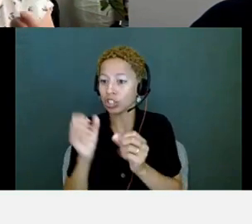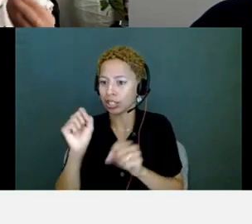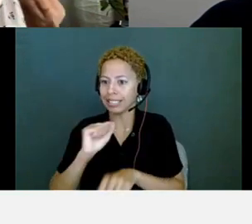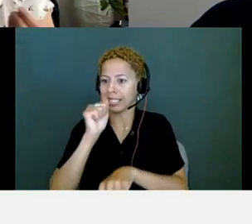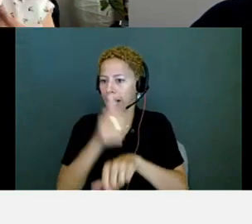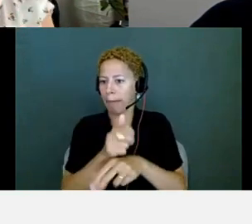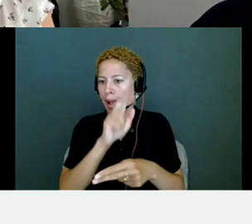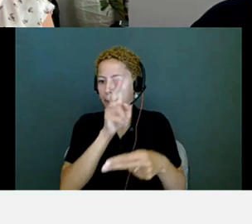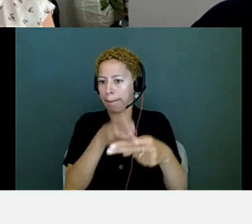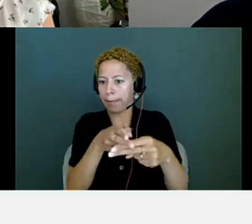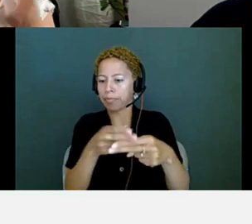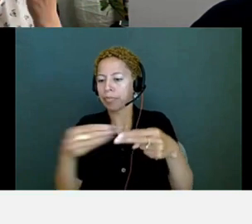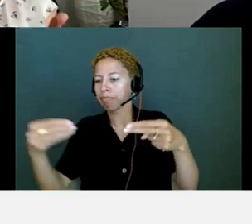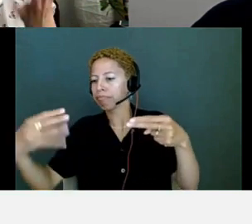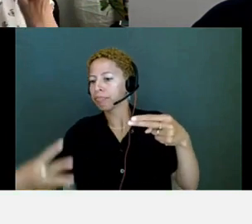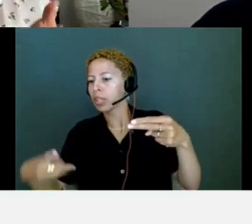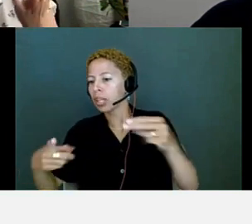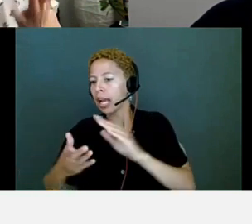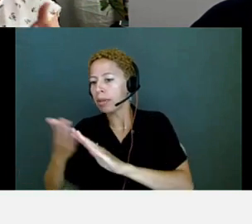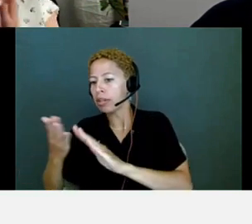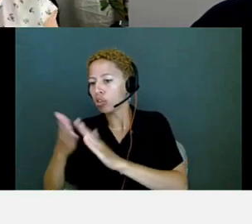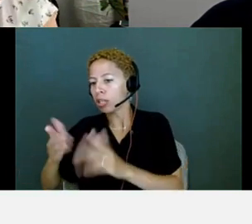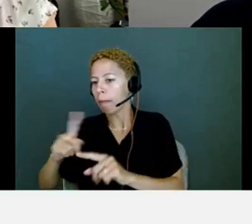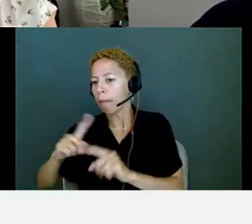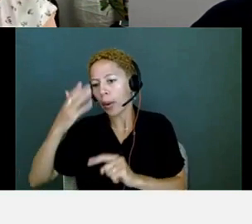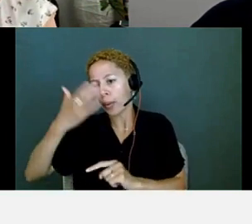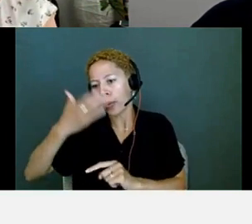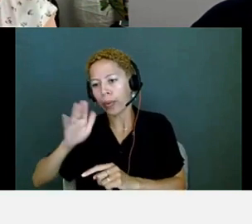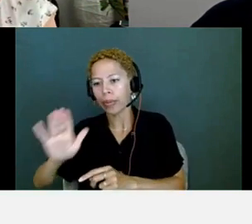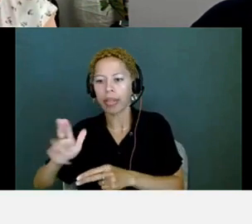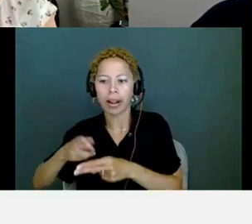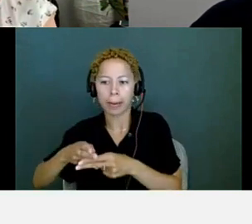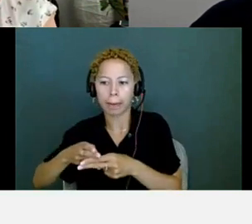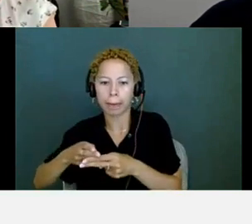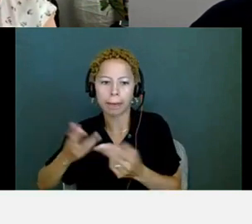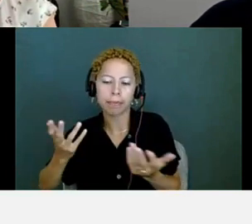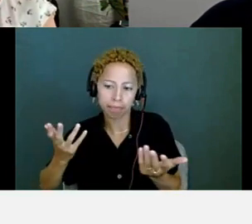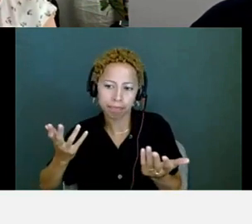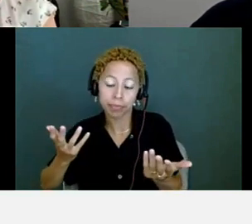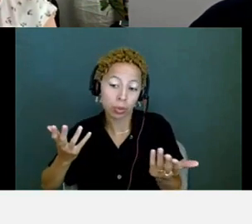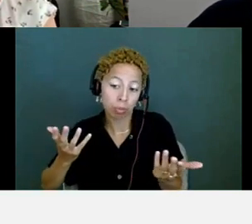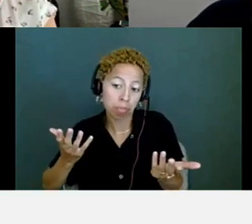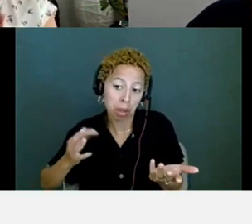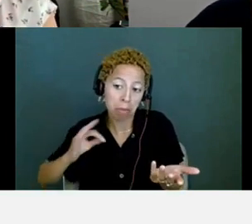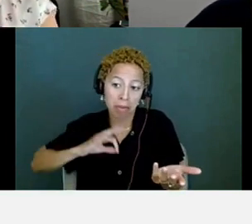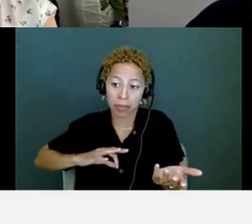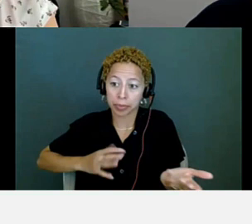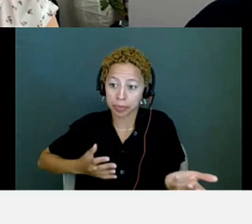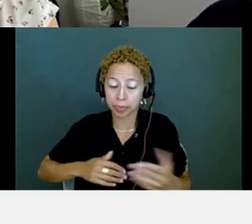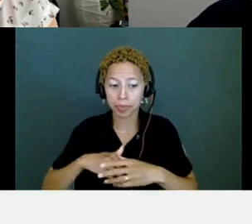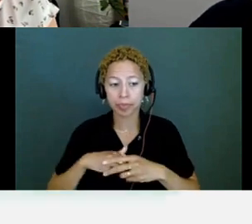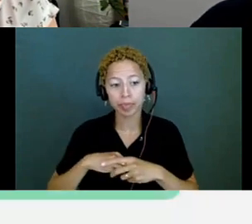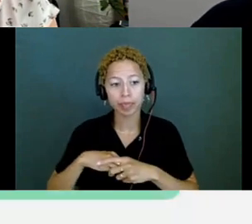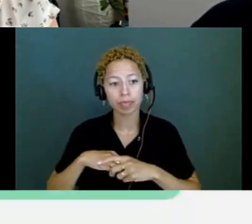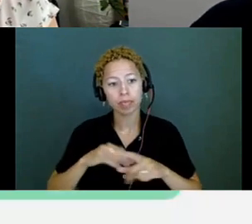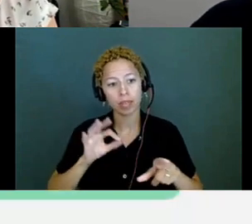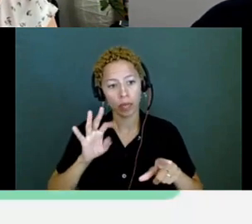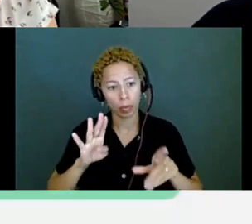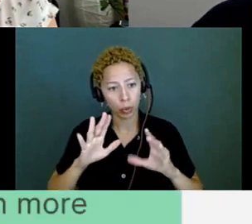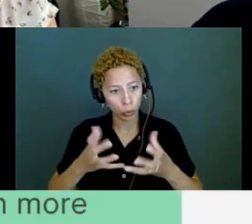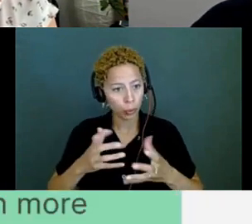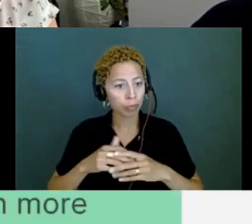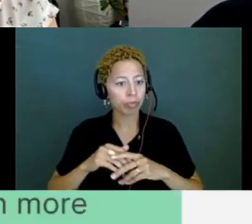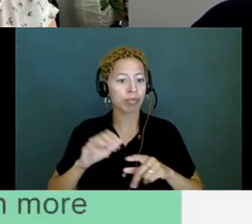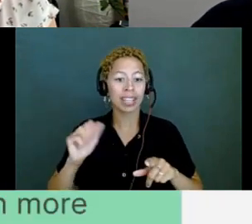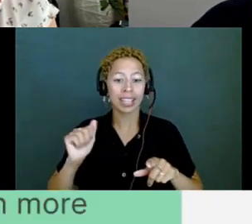not you as an individual. So it may be helpful to know that as well. Okay. Facebook groups, investigating